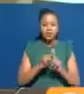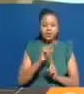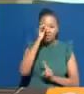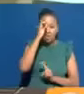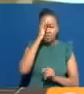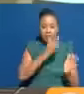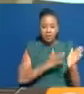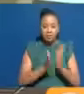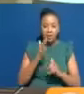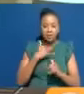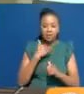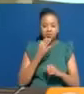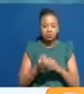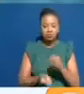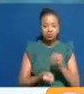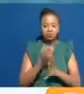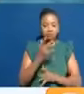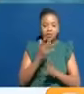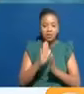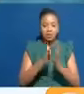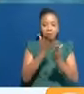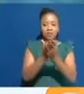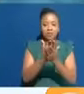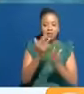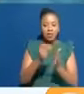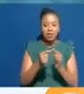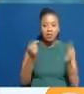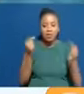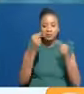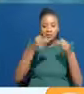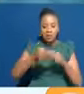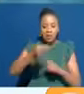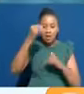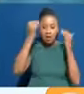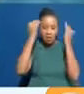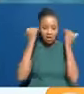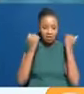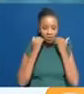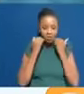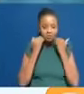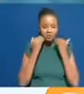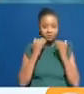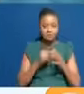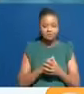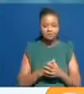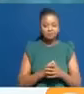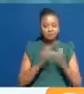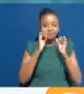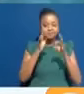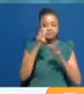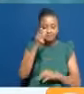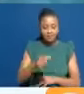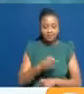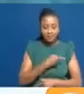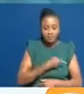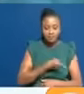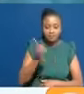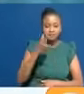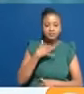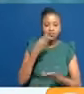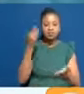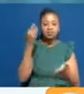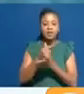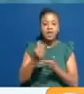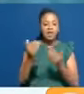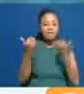a High Court decision on Monday. Mnaona wengine wanakasirika na sisi. Tumesema kwa hii budget, kama mtu ataenda kununua kitanda